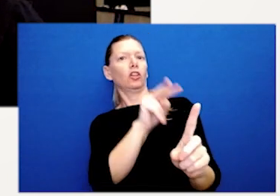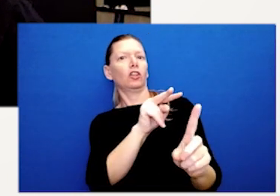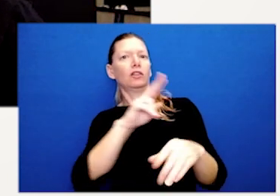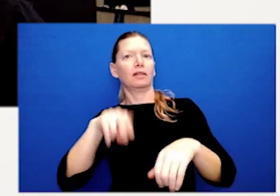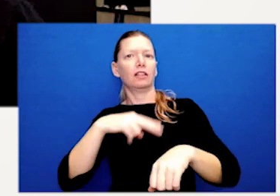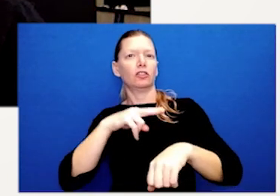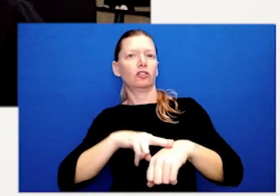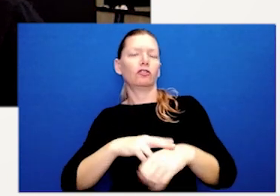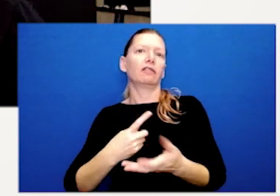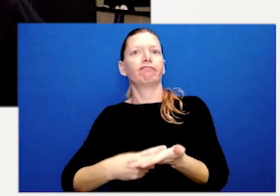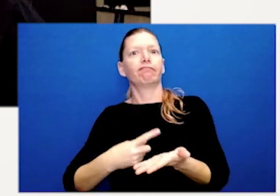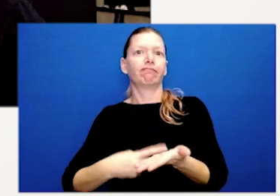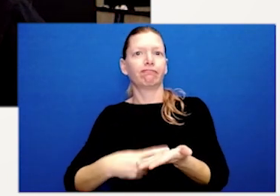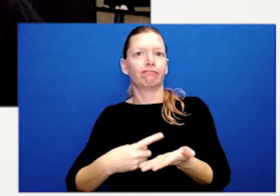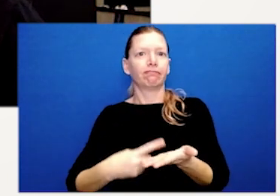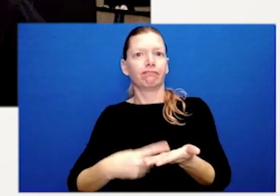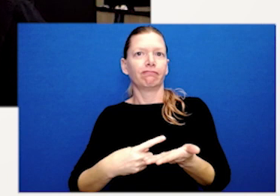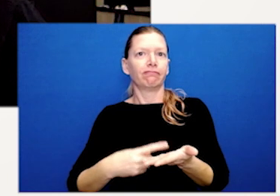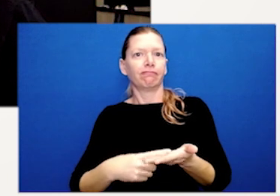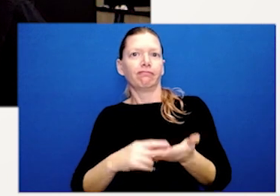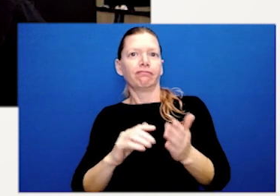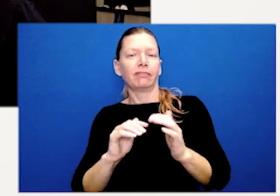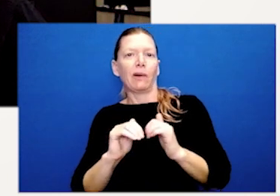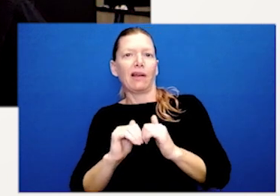people looking at nature and